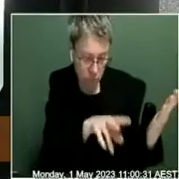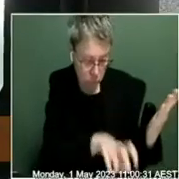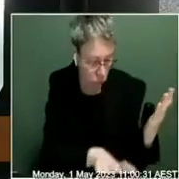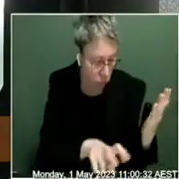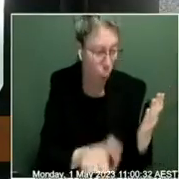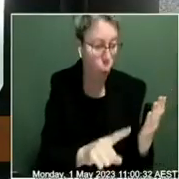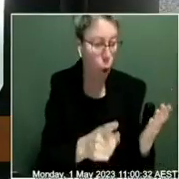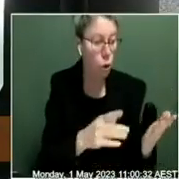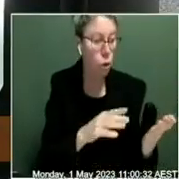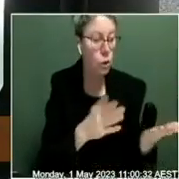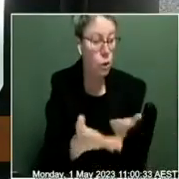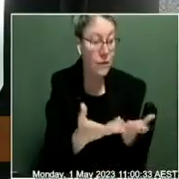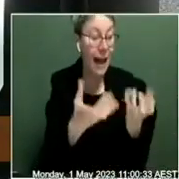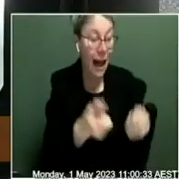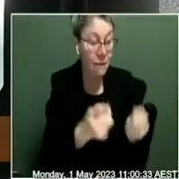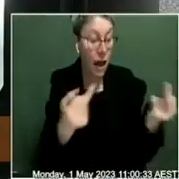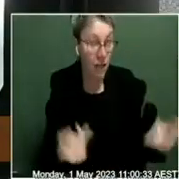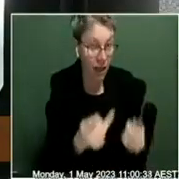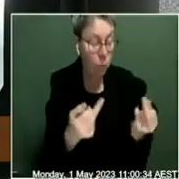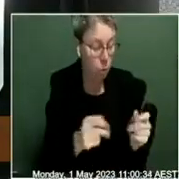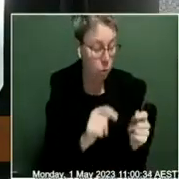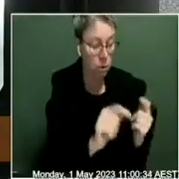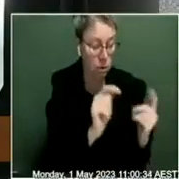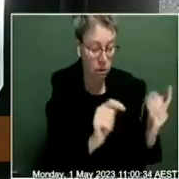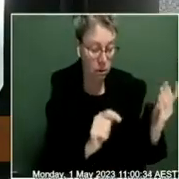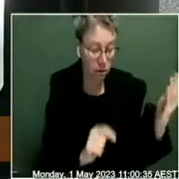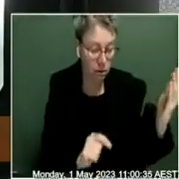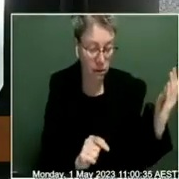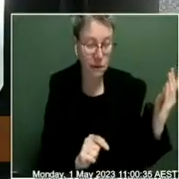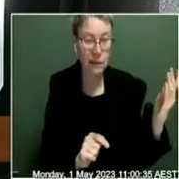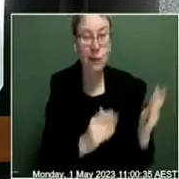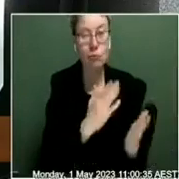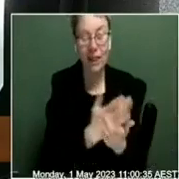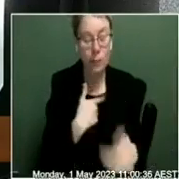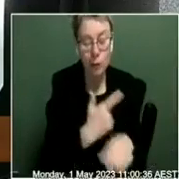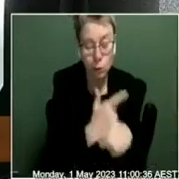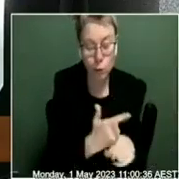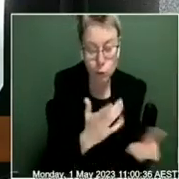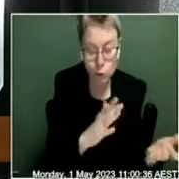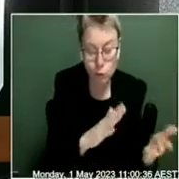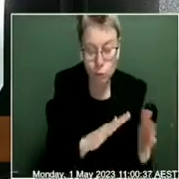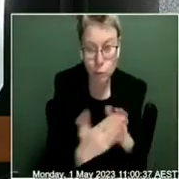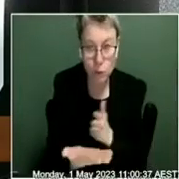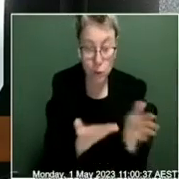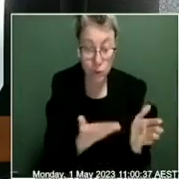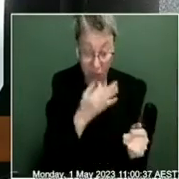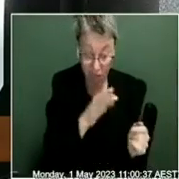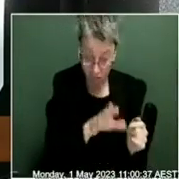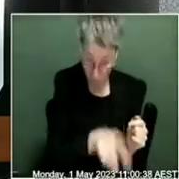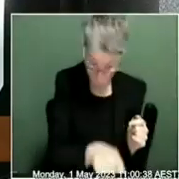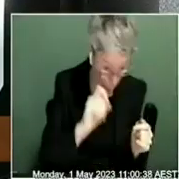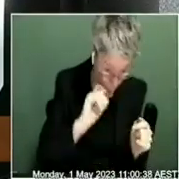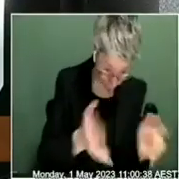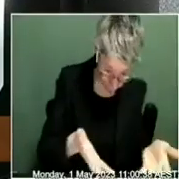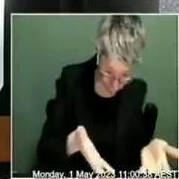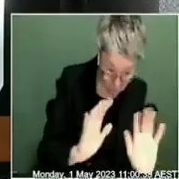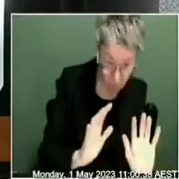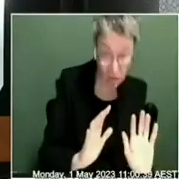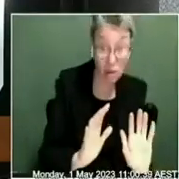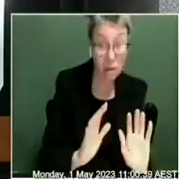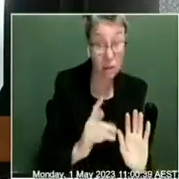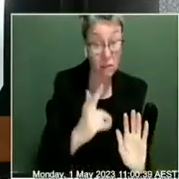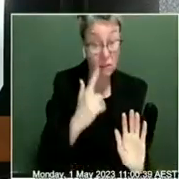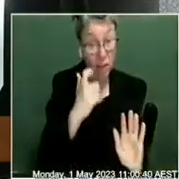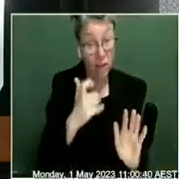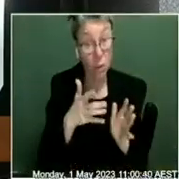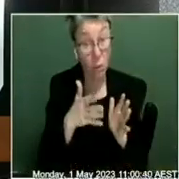to find a way, and most of those services said they're absolutely at capacity and they wouldn't be able to extend even